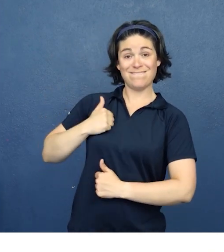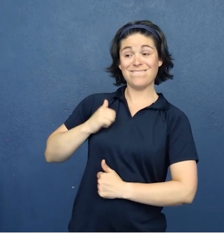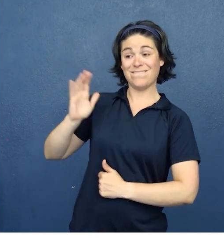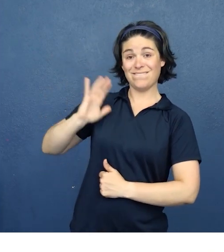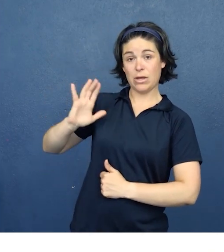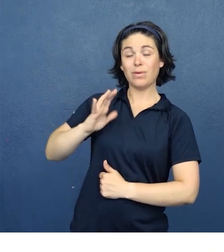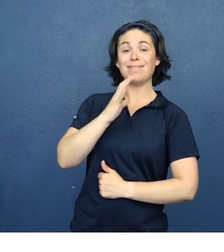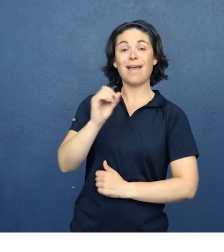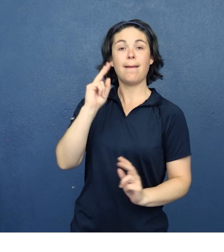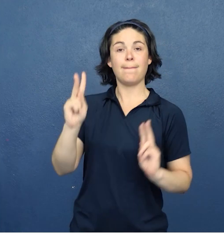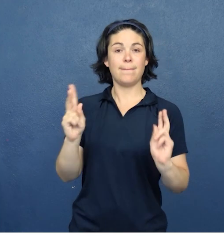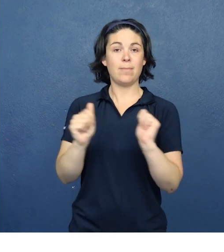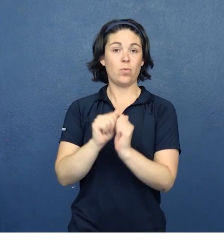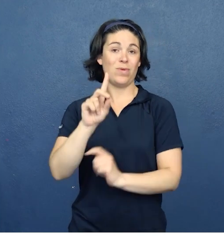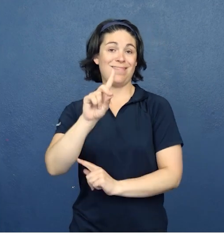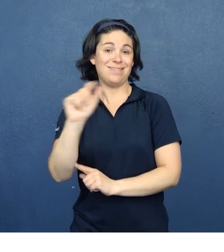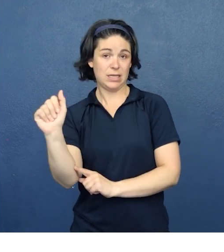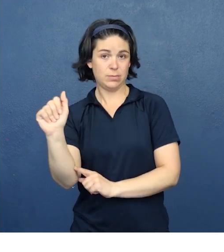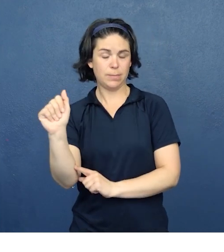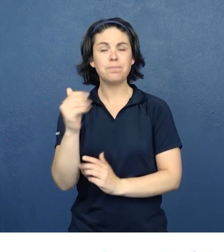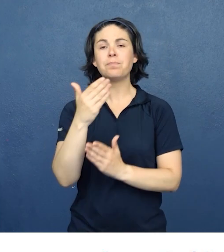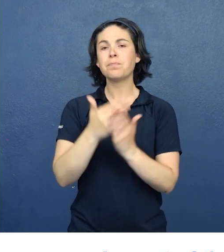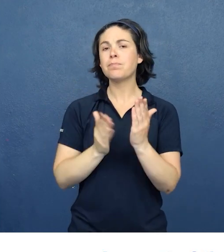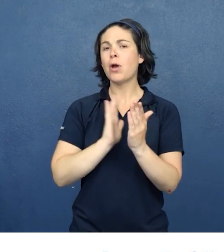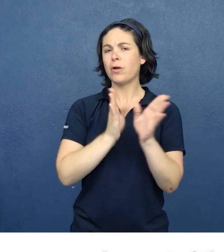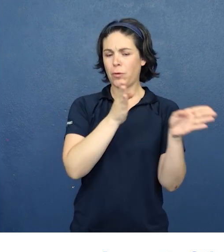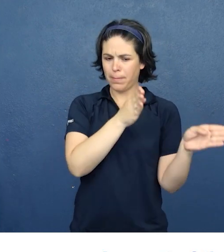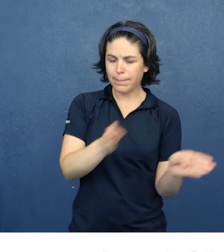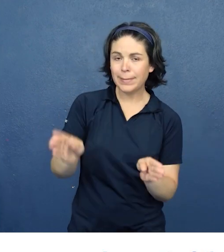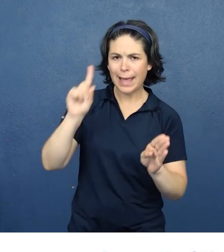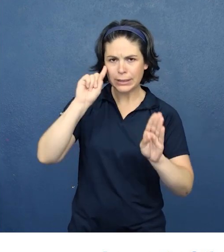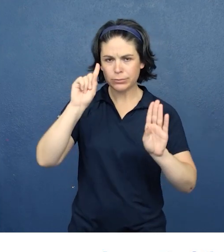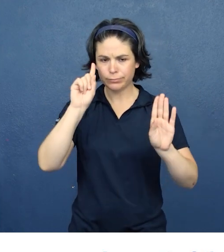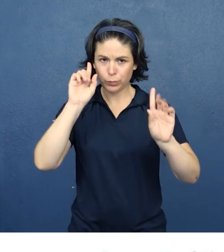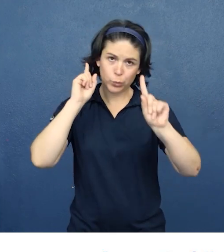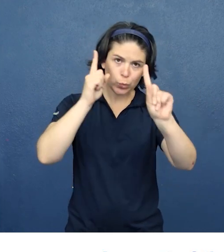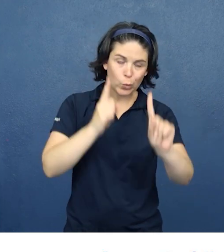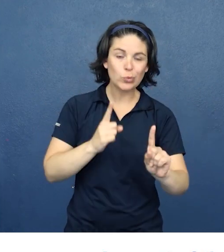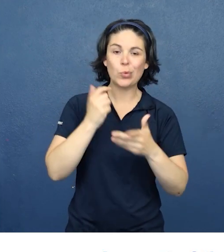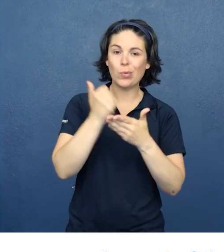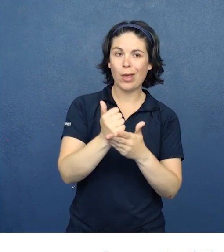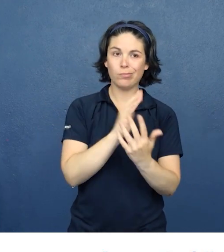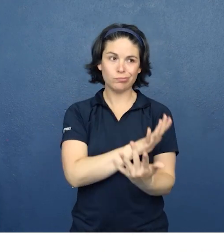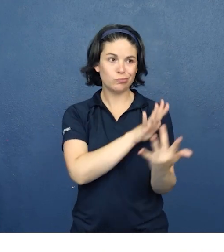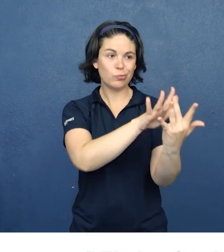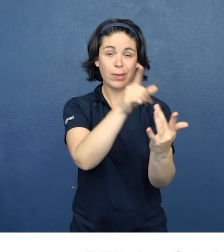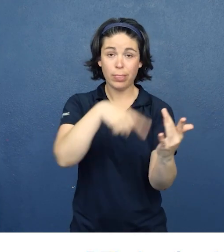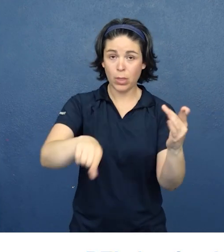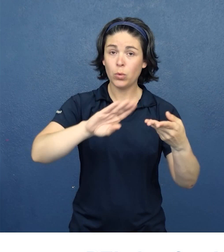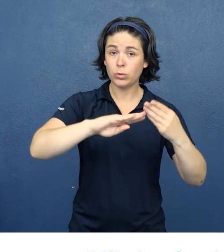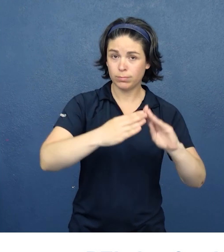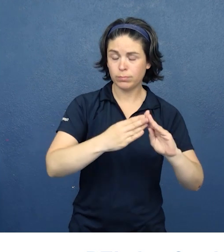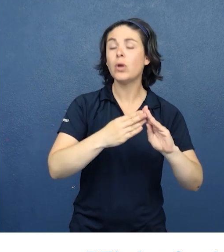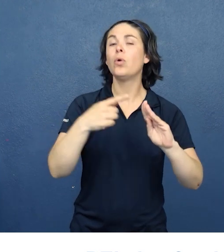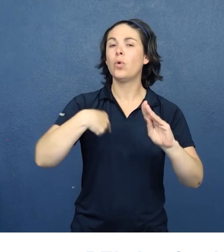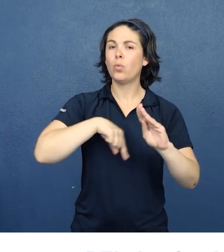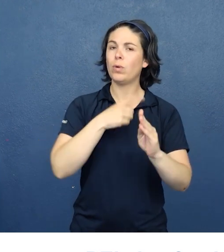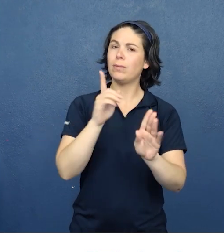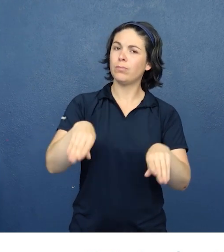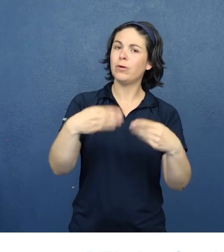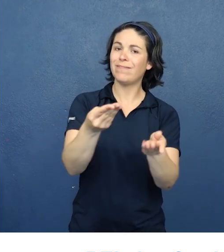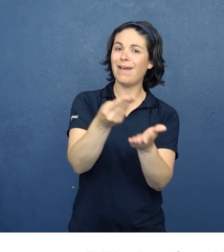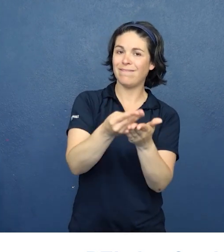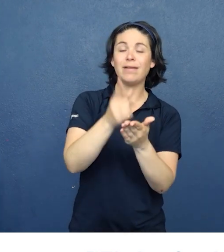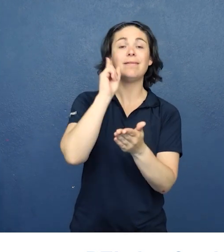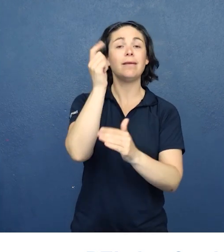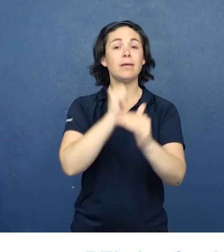veterans, and people with disabilities. As part of the planning strategy to reach those underserved communities, PEI also funds some activities under our